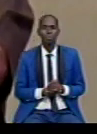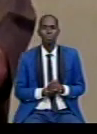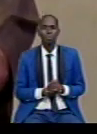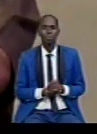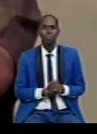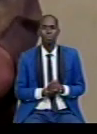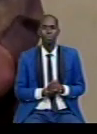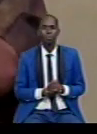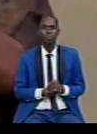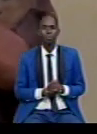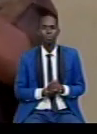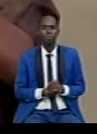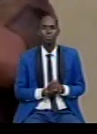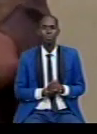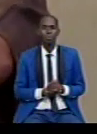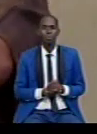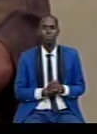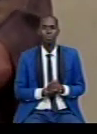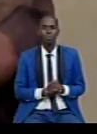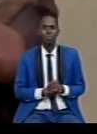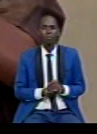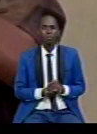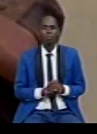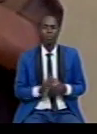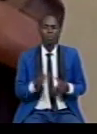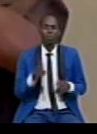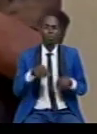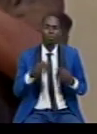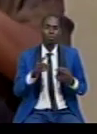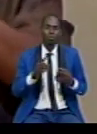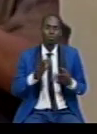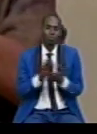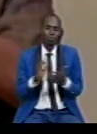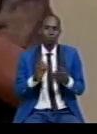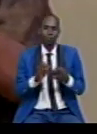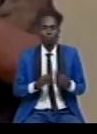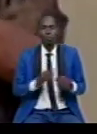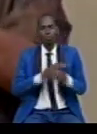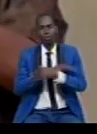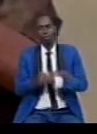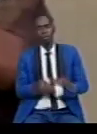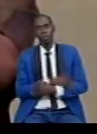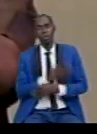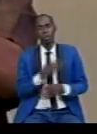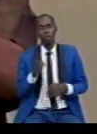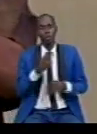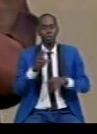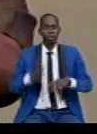had just a heavy breeze from my back just come. And over there,